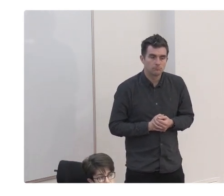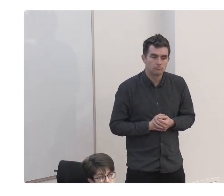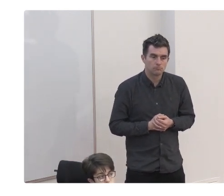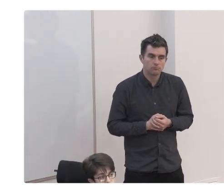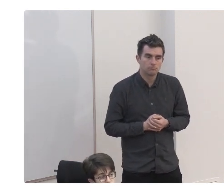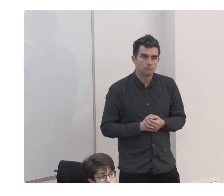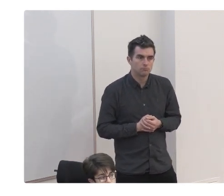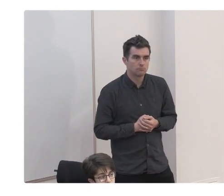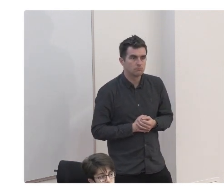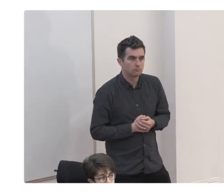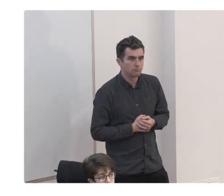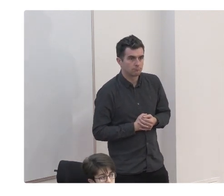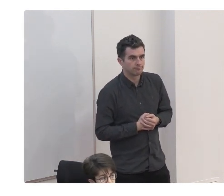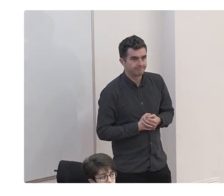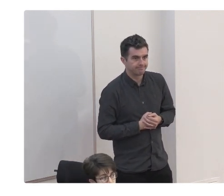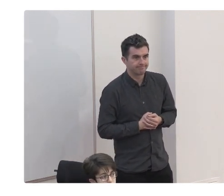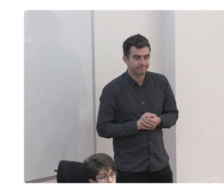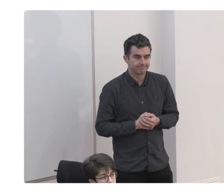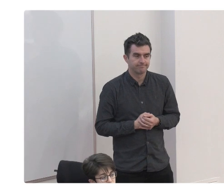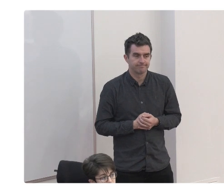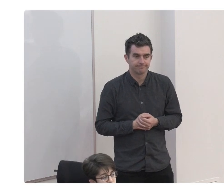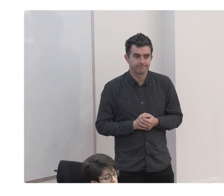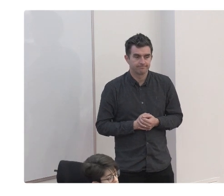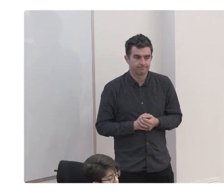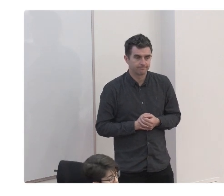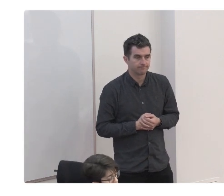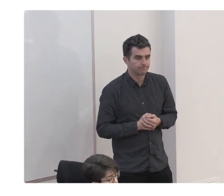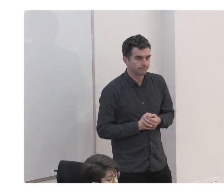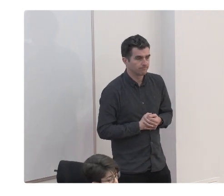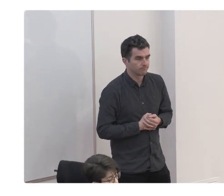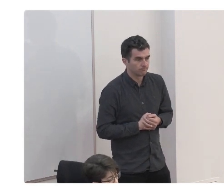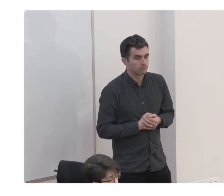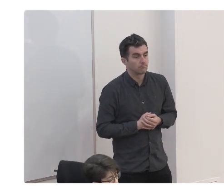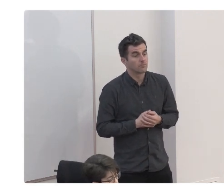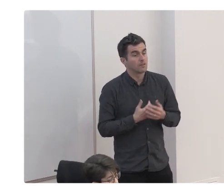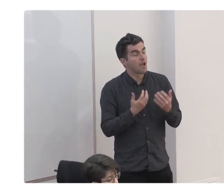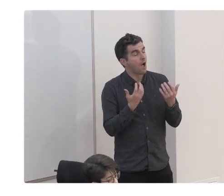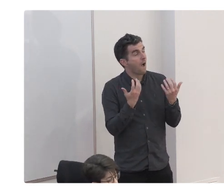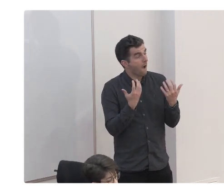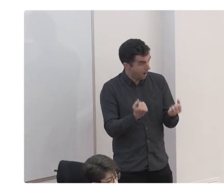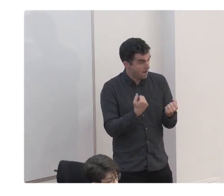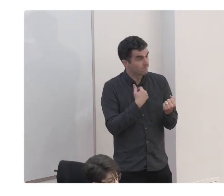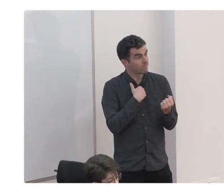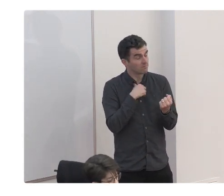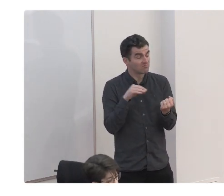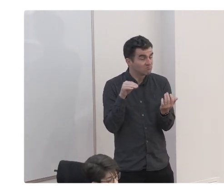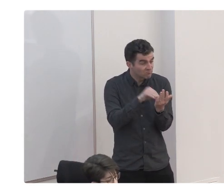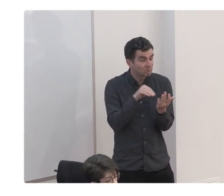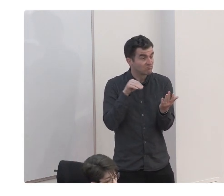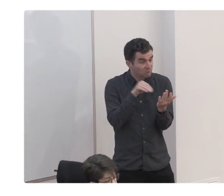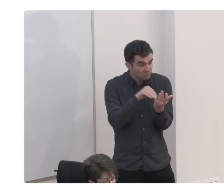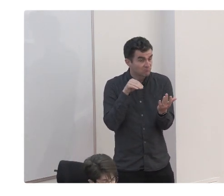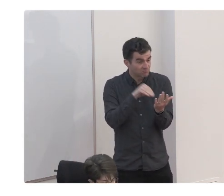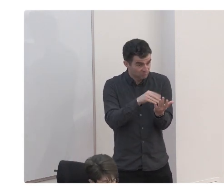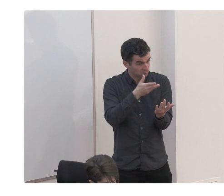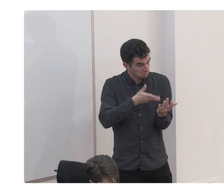we are connected with people who are inside the country, and we have relation, we have reports, we have